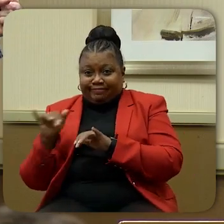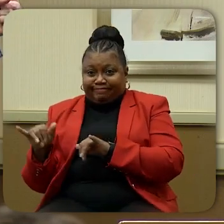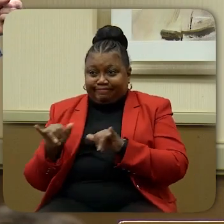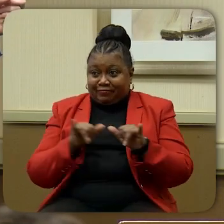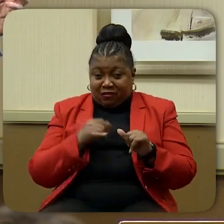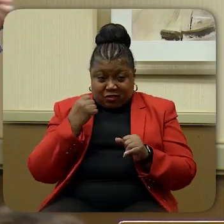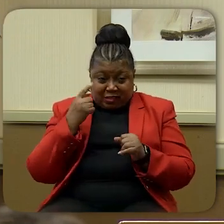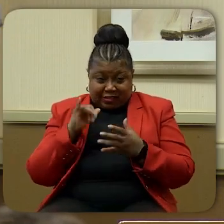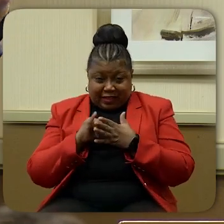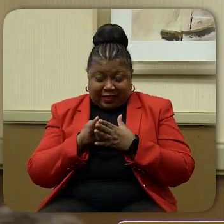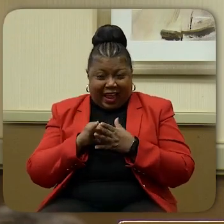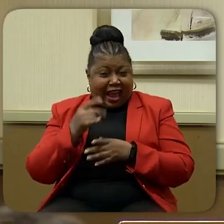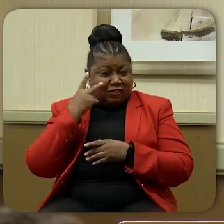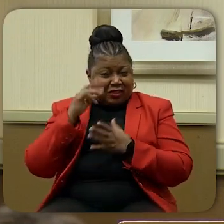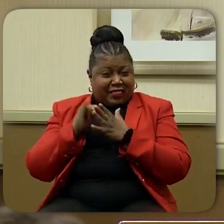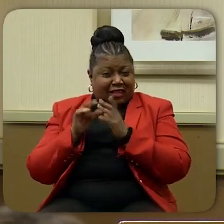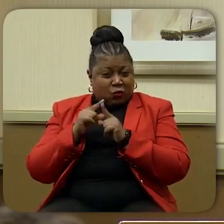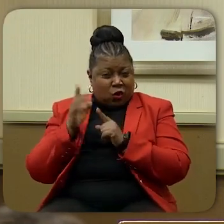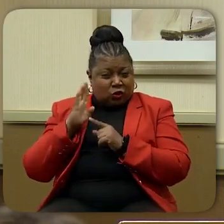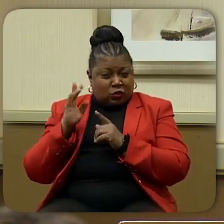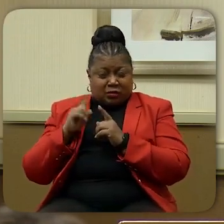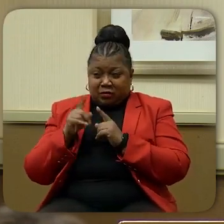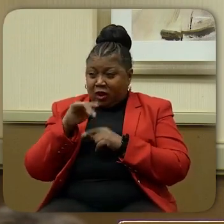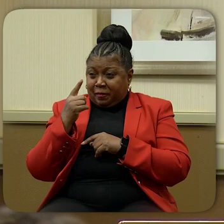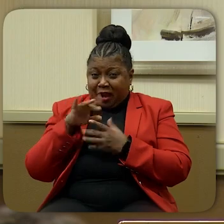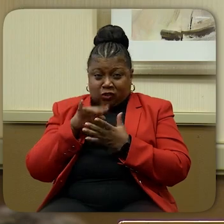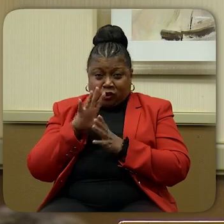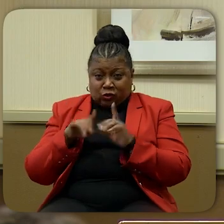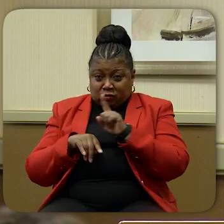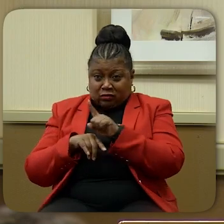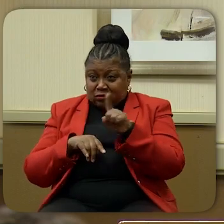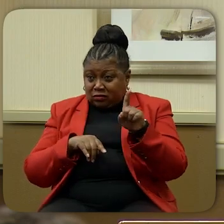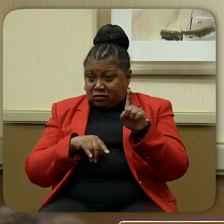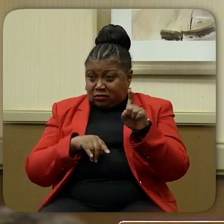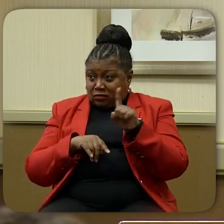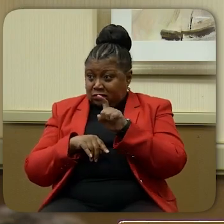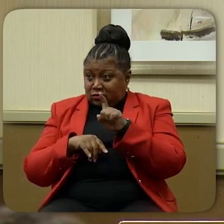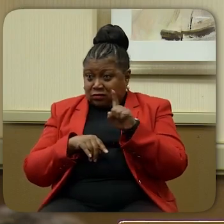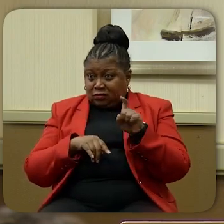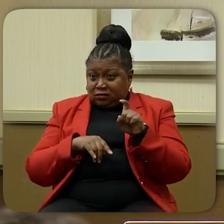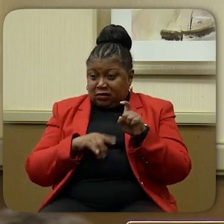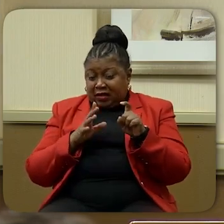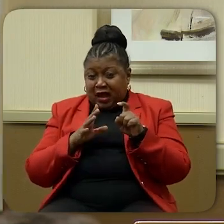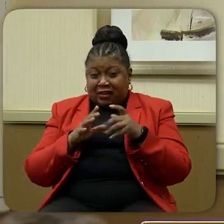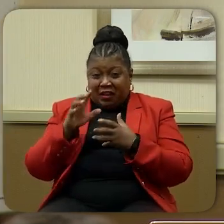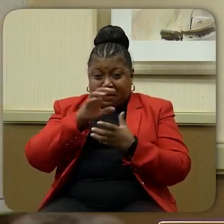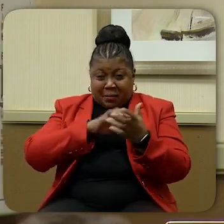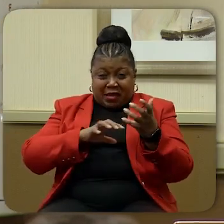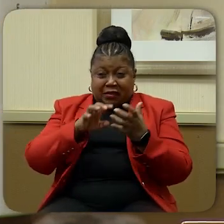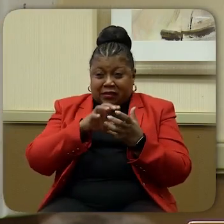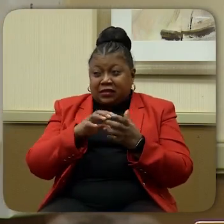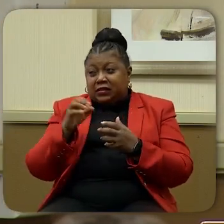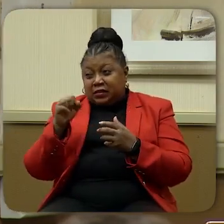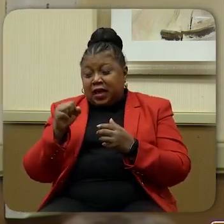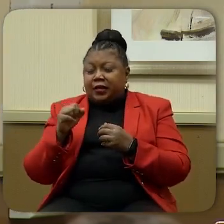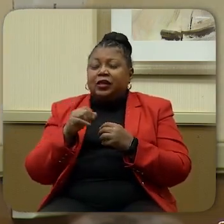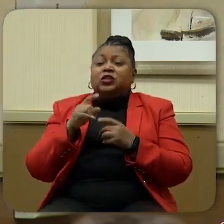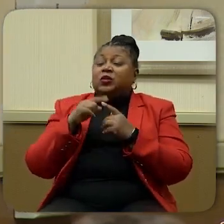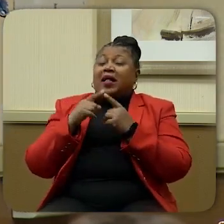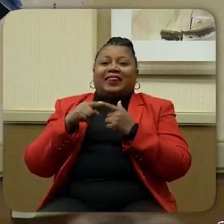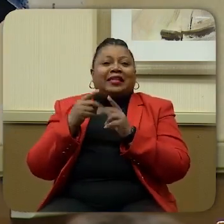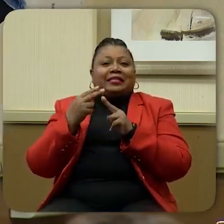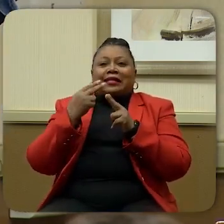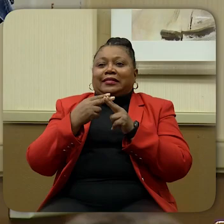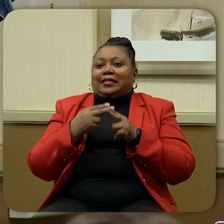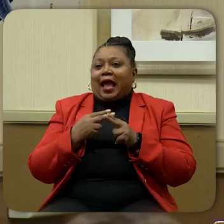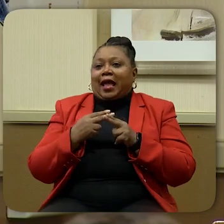people. Have you seen this word used by your students? Kind of a mix, yeah. So this